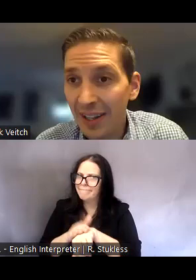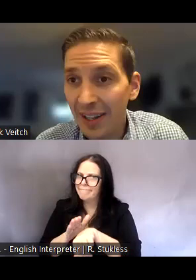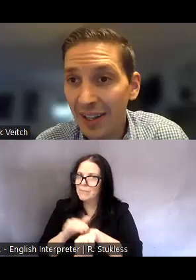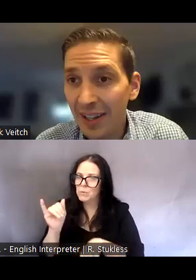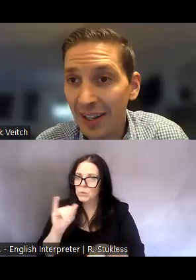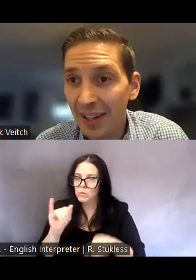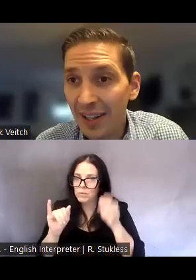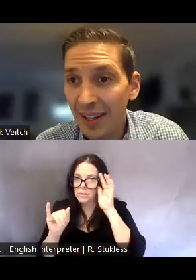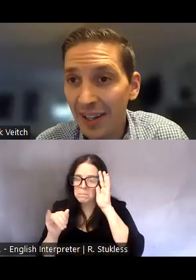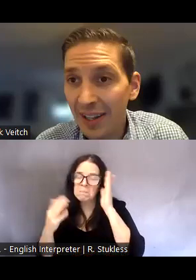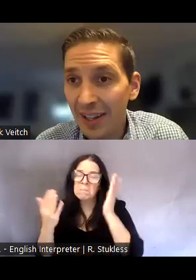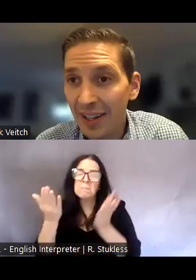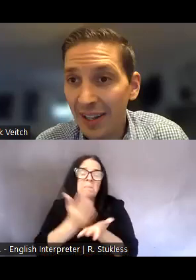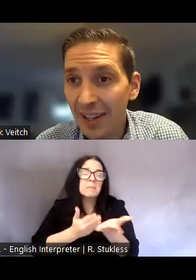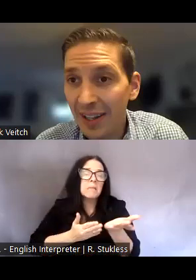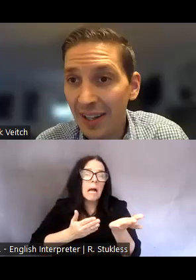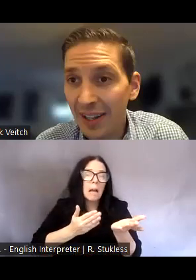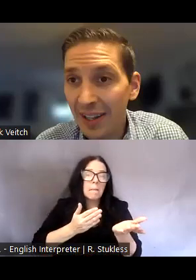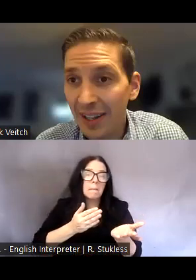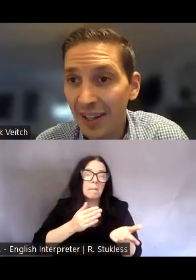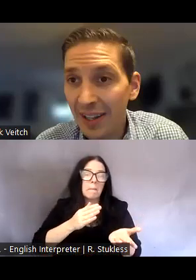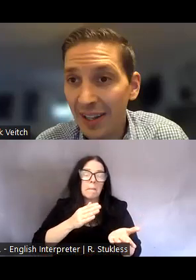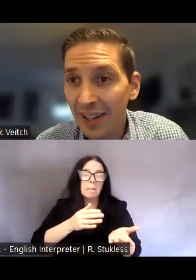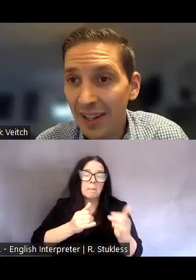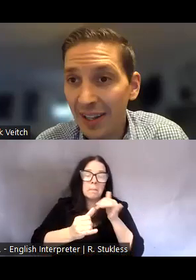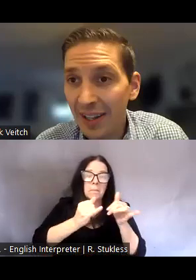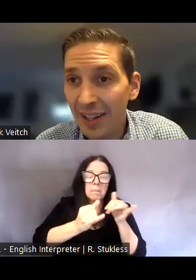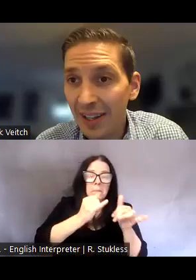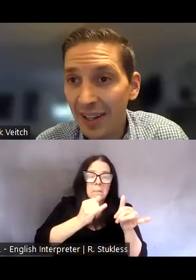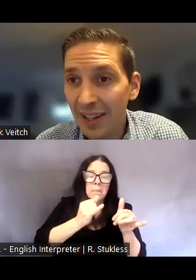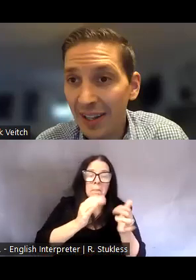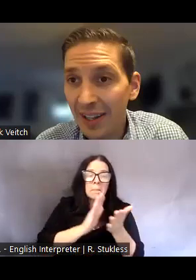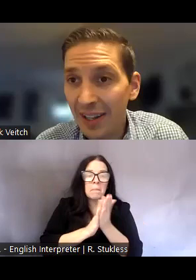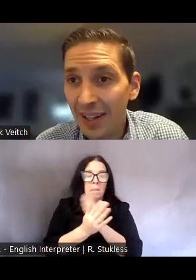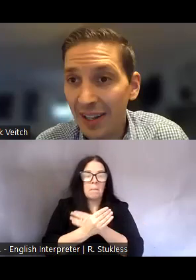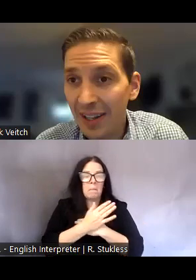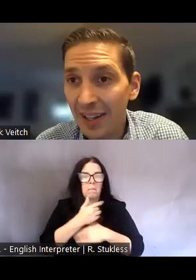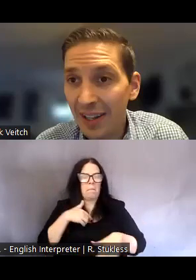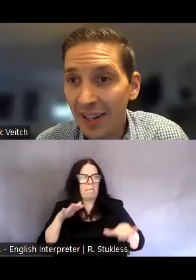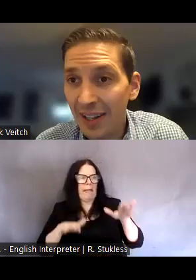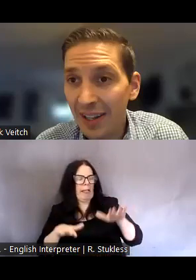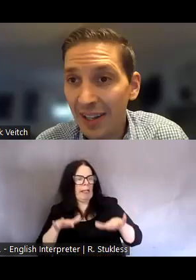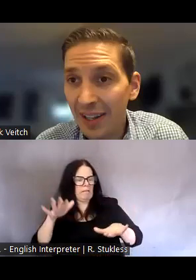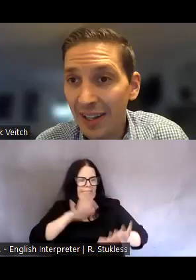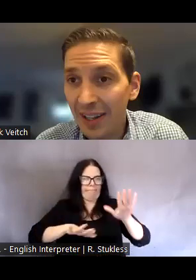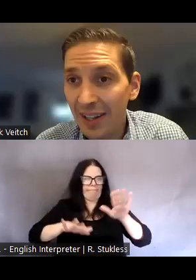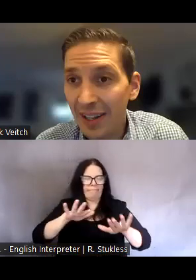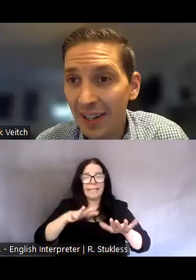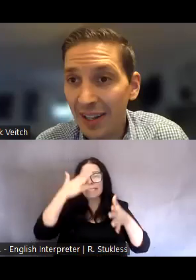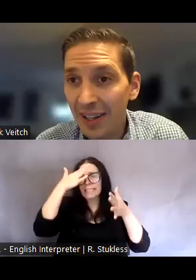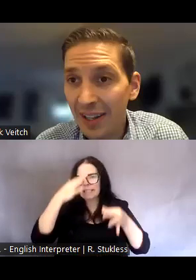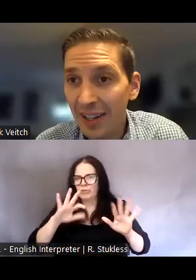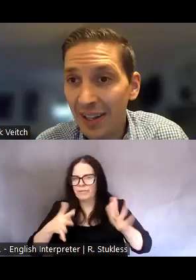of alcohol cause Michael to lose his sense of balance and ability to make decisions. He might even be